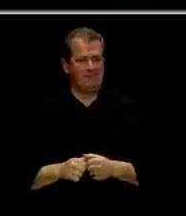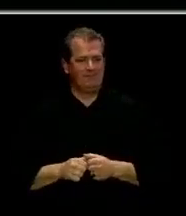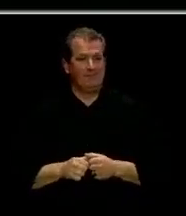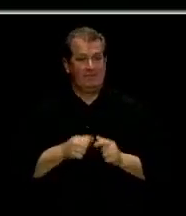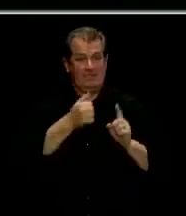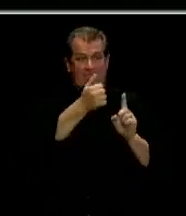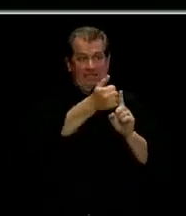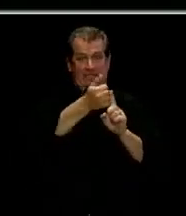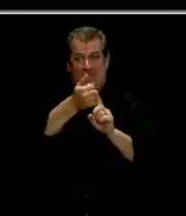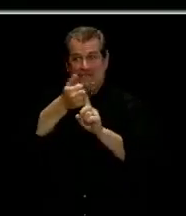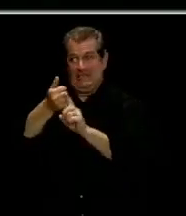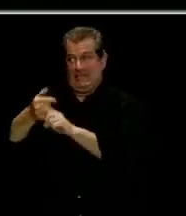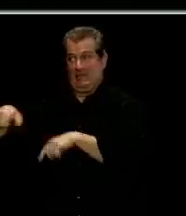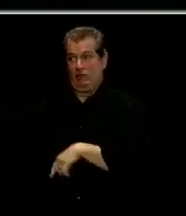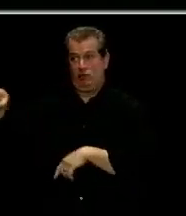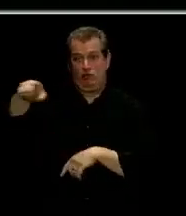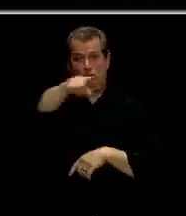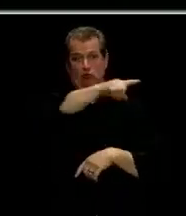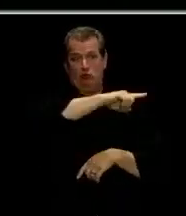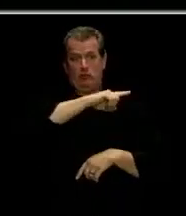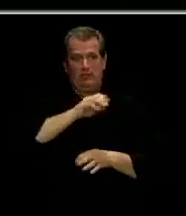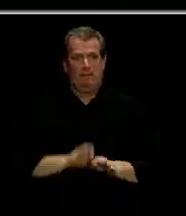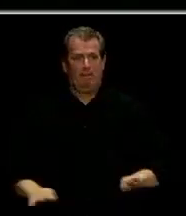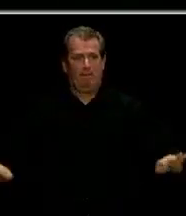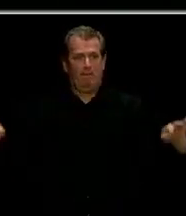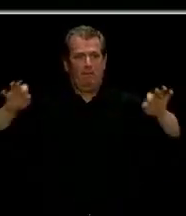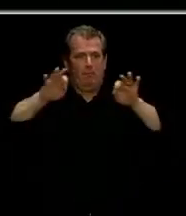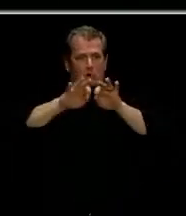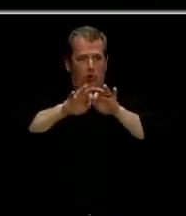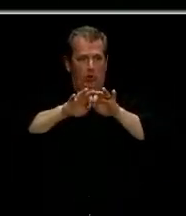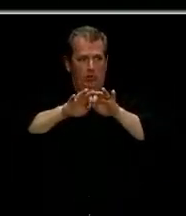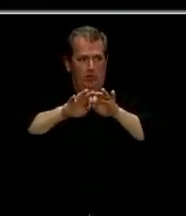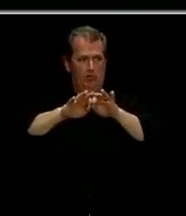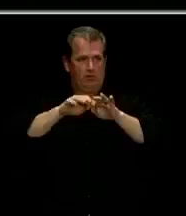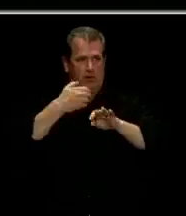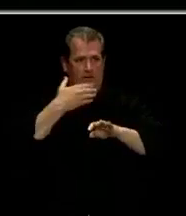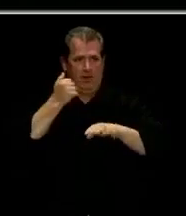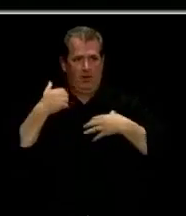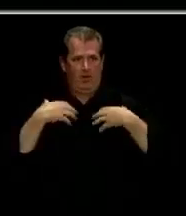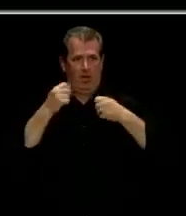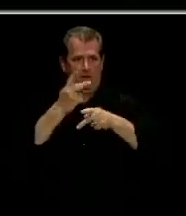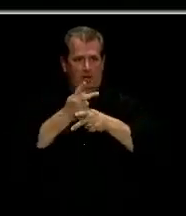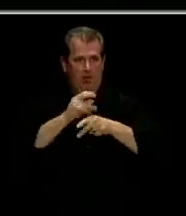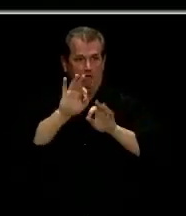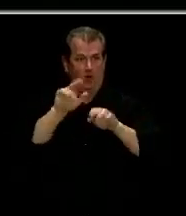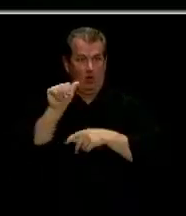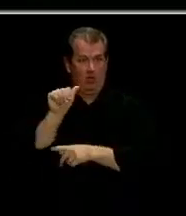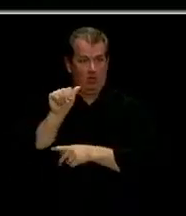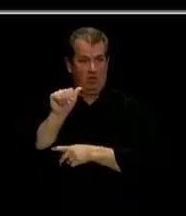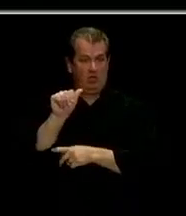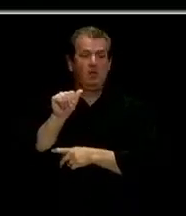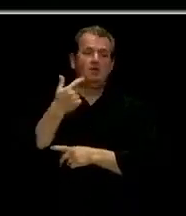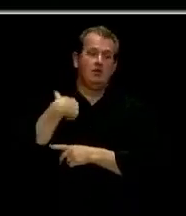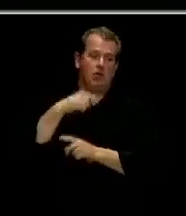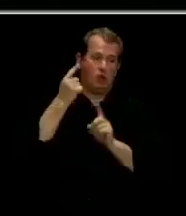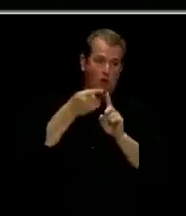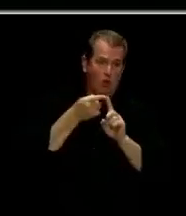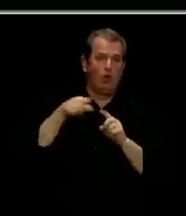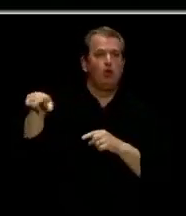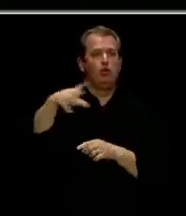Each one of you is critical to the success of the better healthcare of all Floridians, which is our mission.